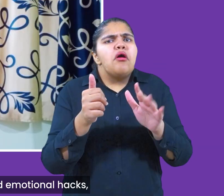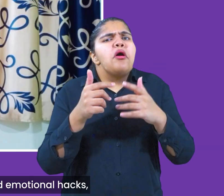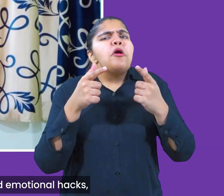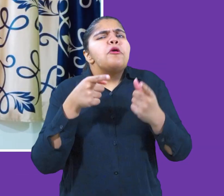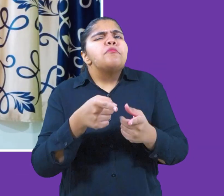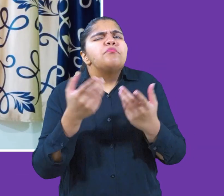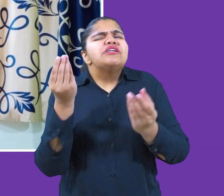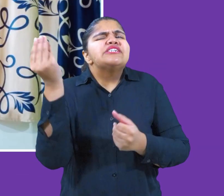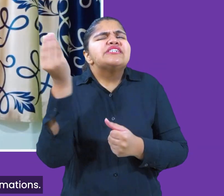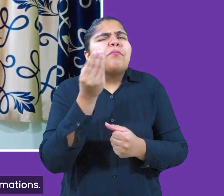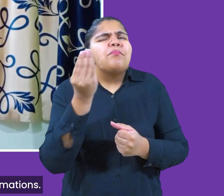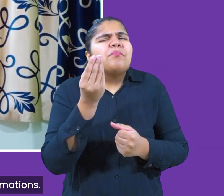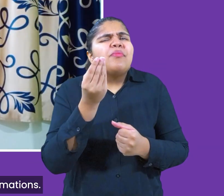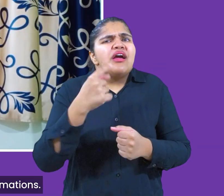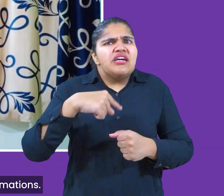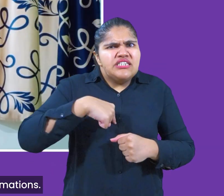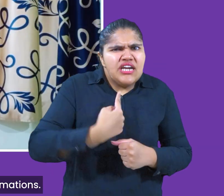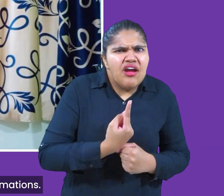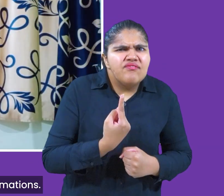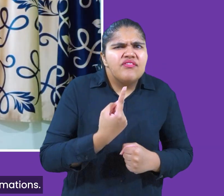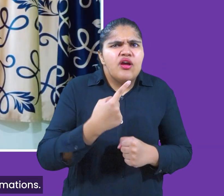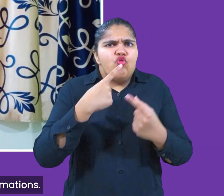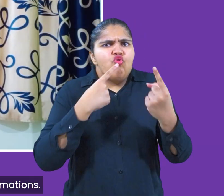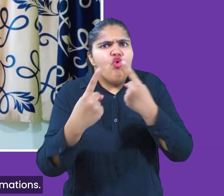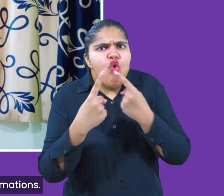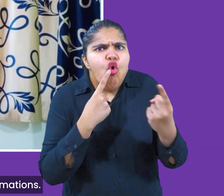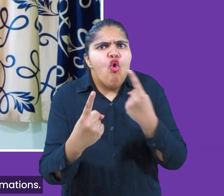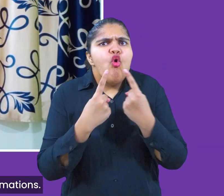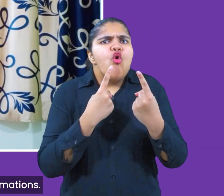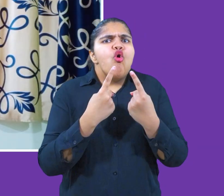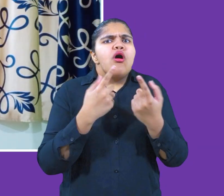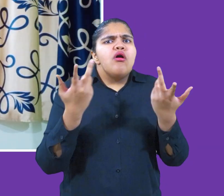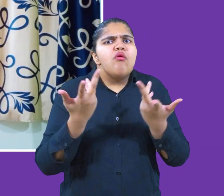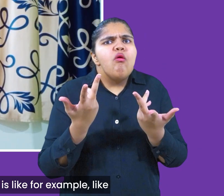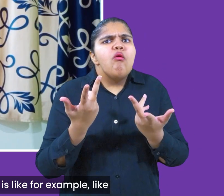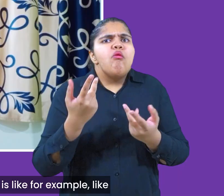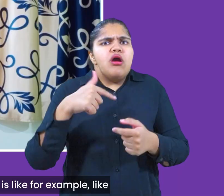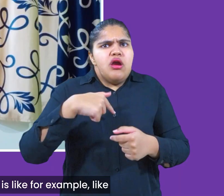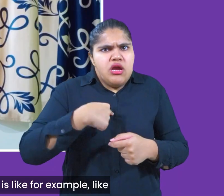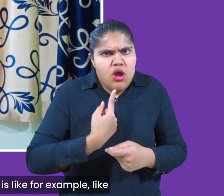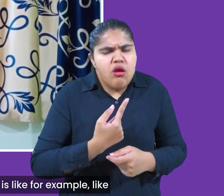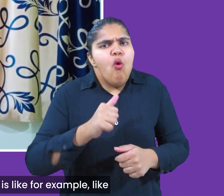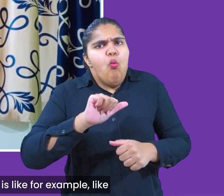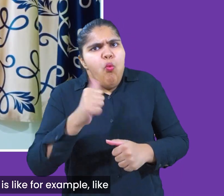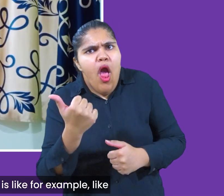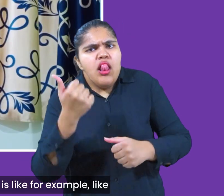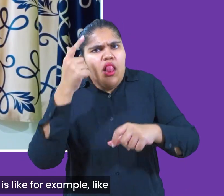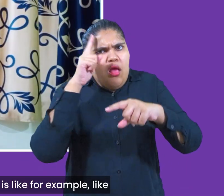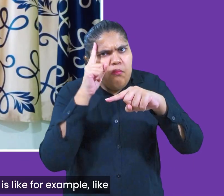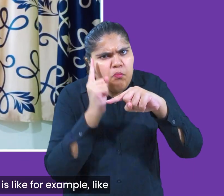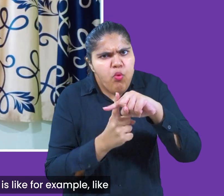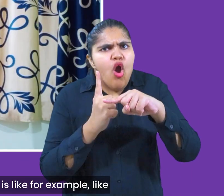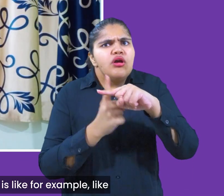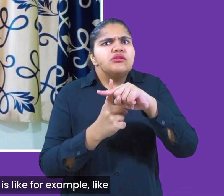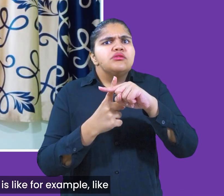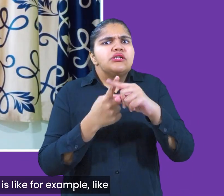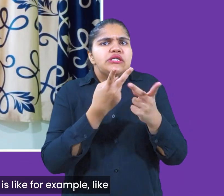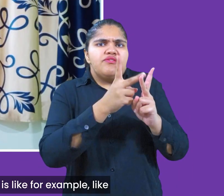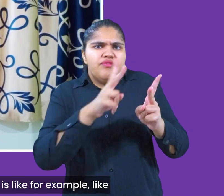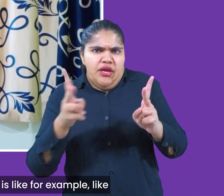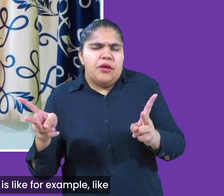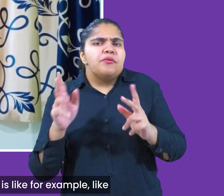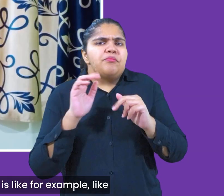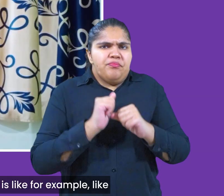emotional hacks called as self-talk, affirmations. So in my case, how it has helped me is,